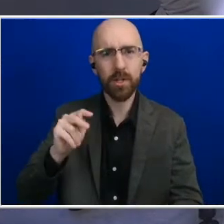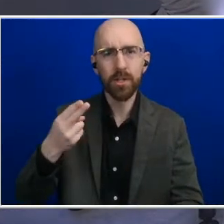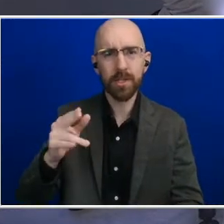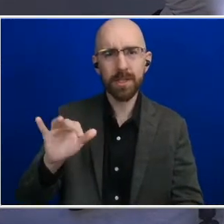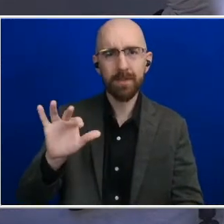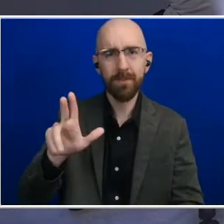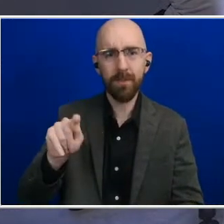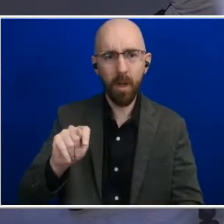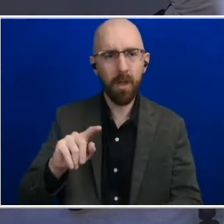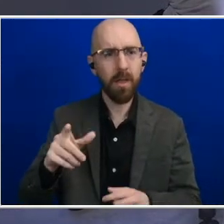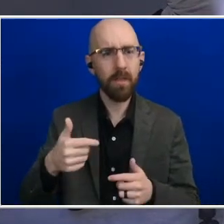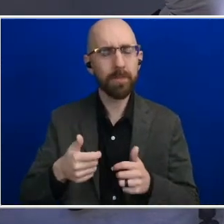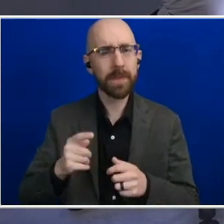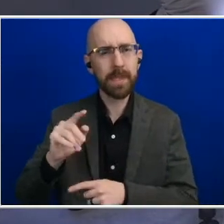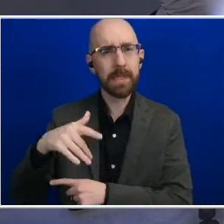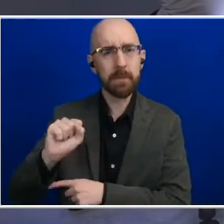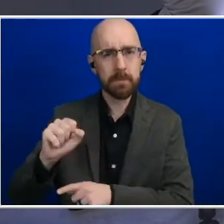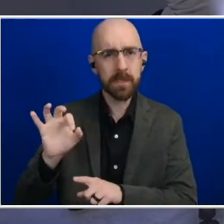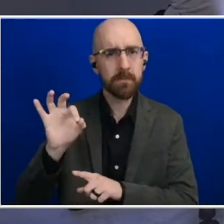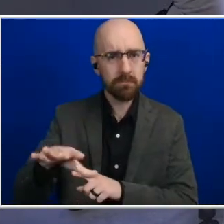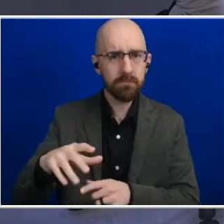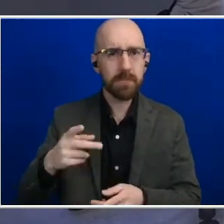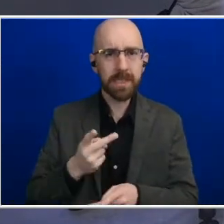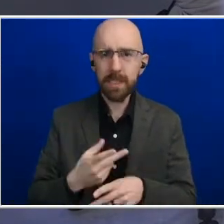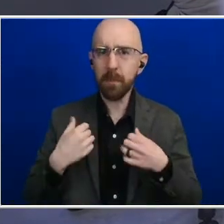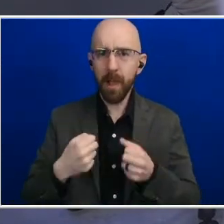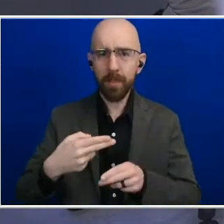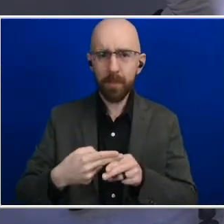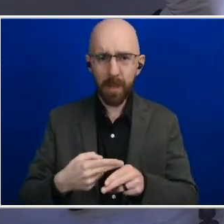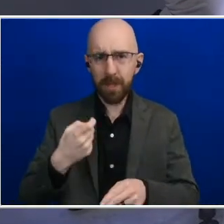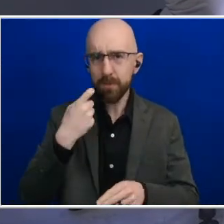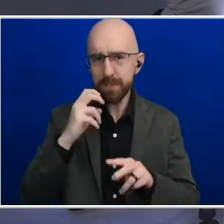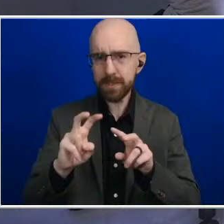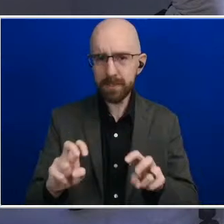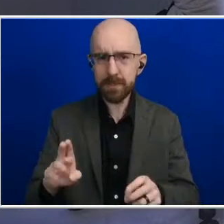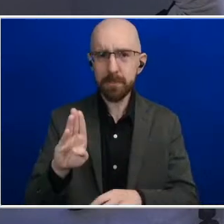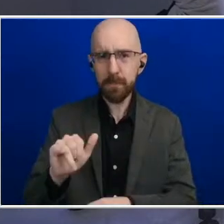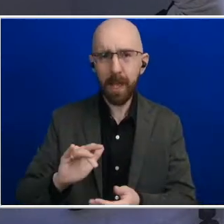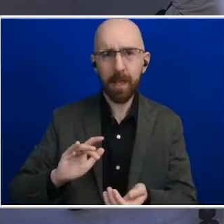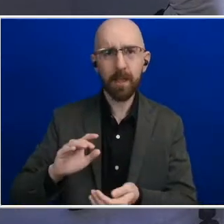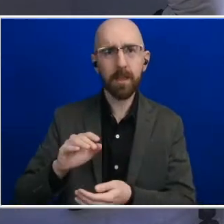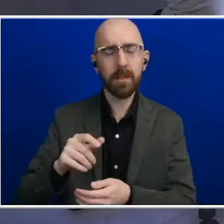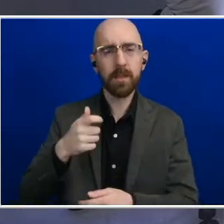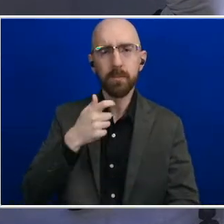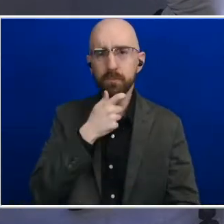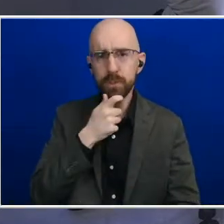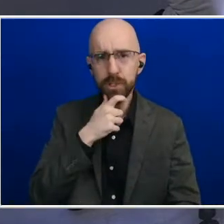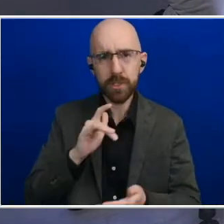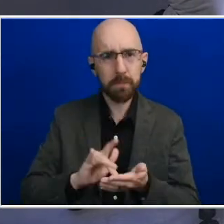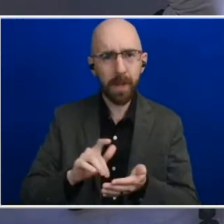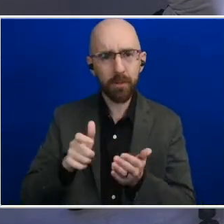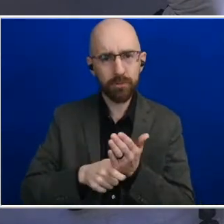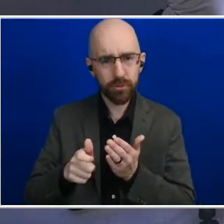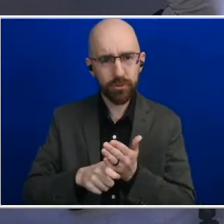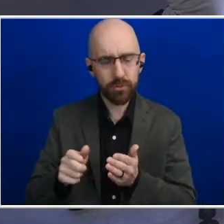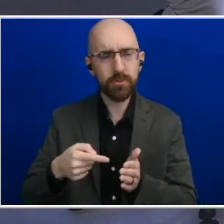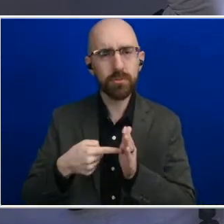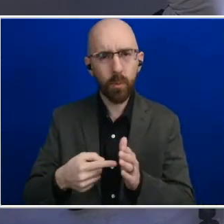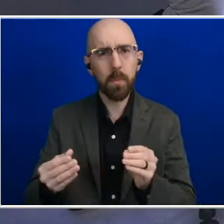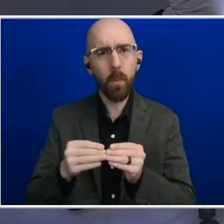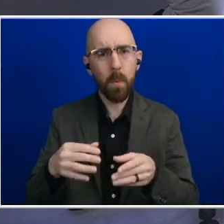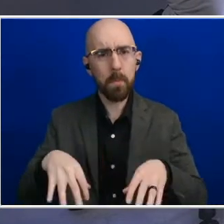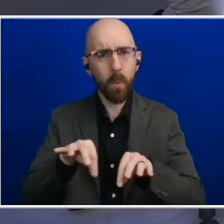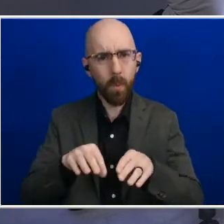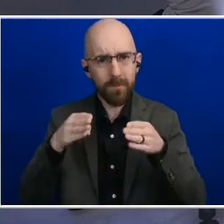health is to maintain a healthy weight. But a recent analysis published by the British Medical Journal found that it's more important to focus on overall fitness